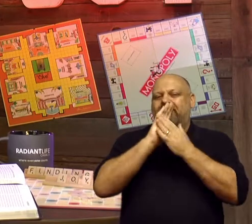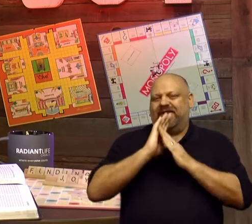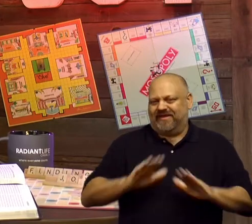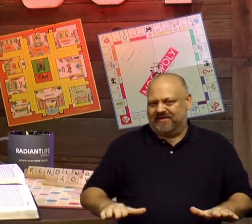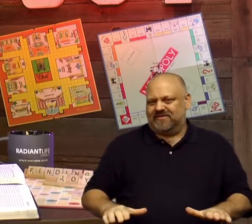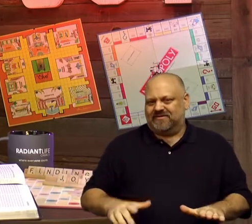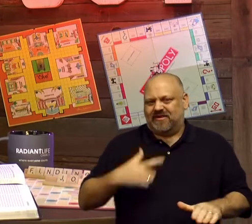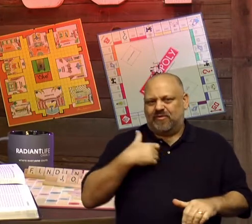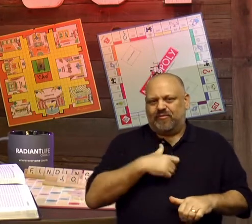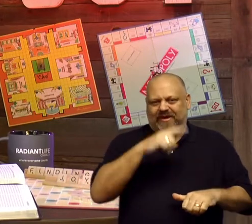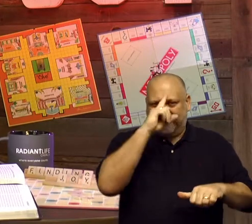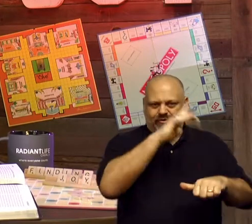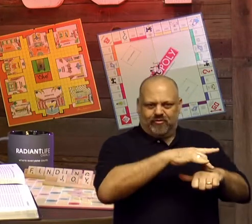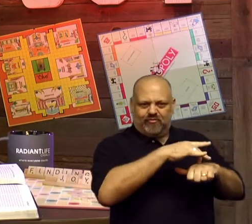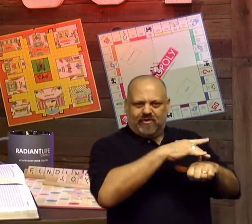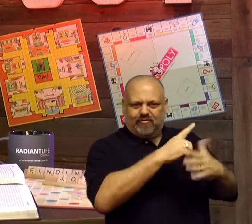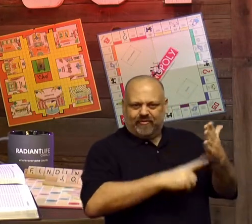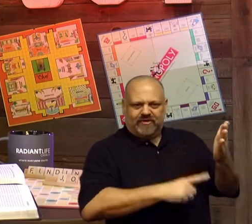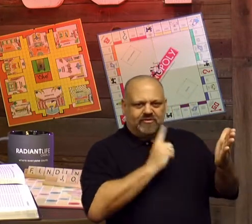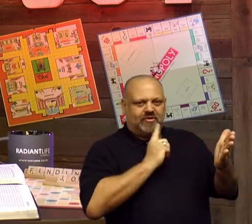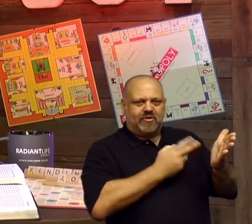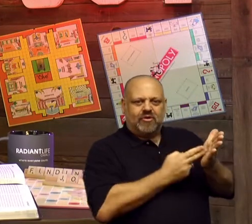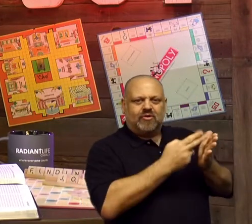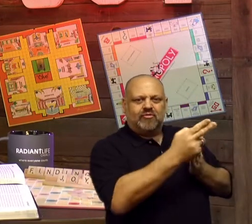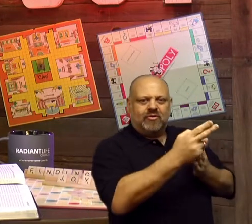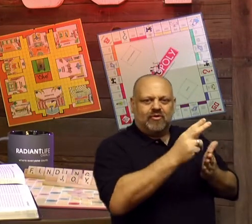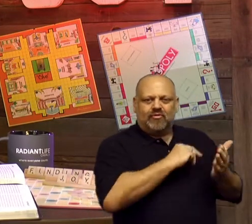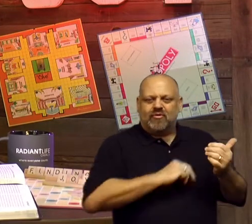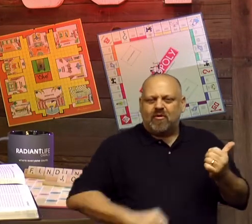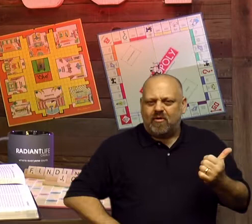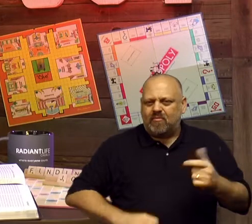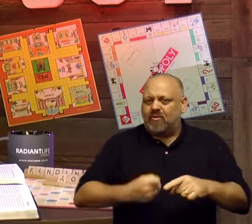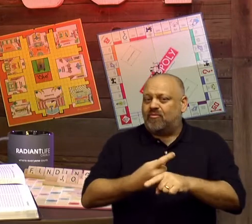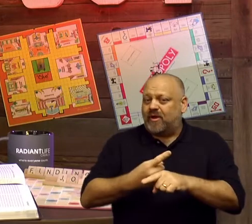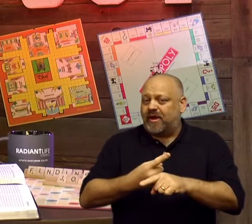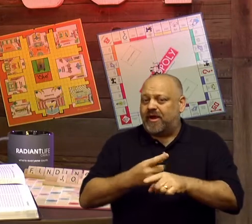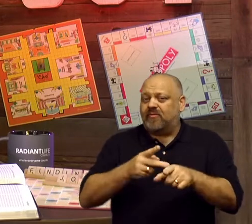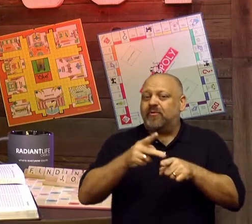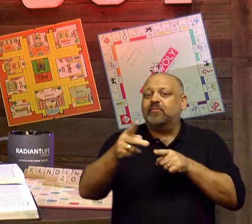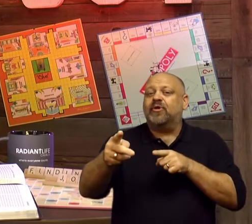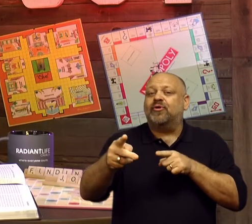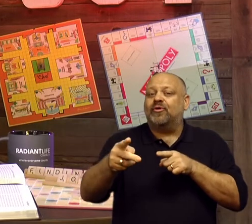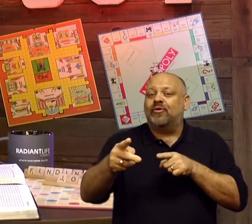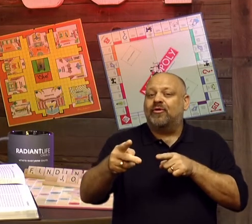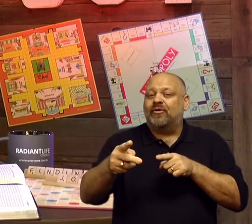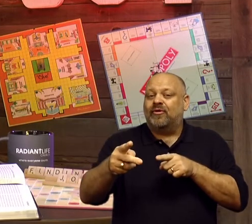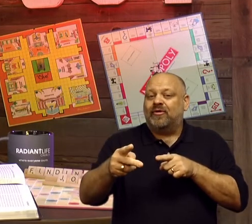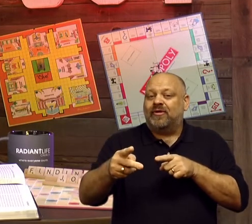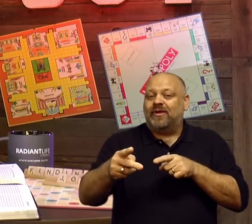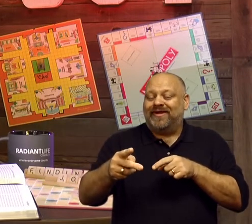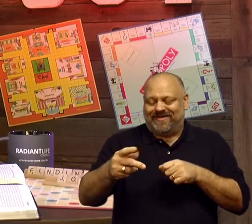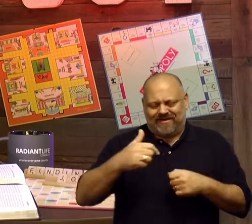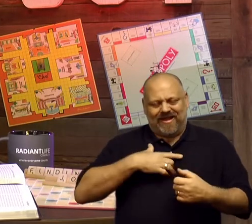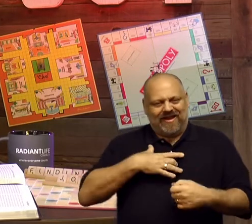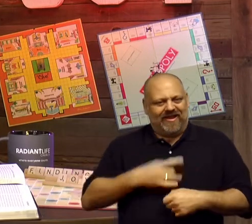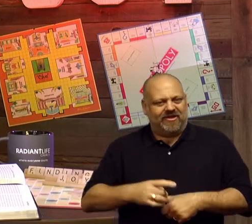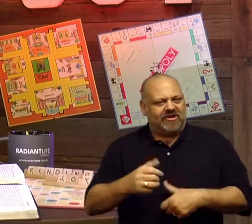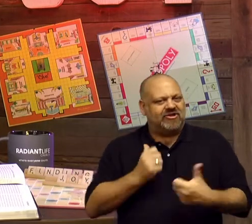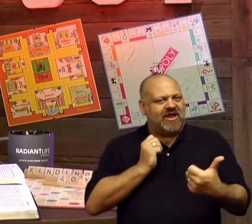filled with peace. We need to dwell on what is true, what is noble, what is right, and what is